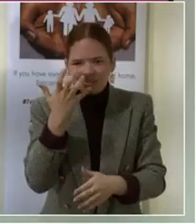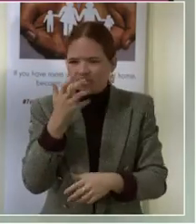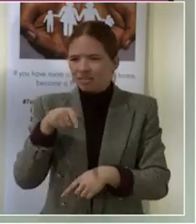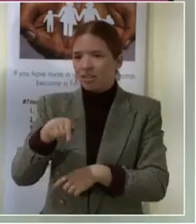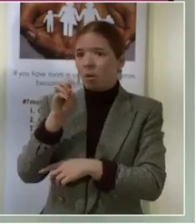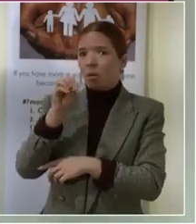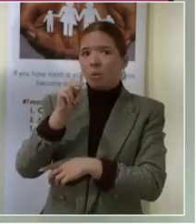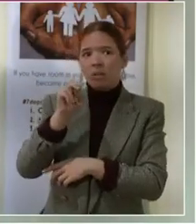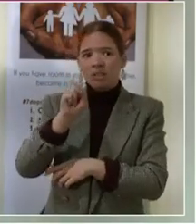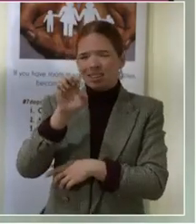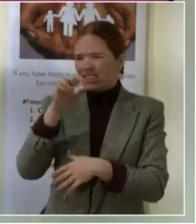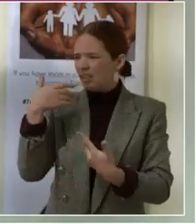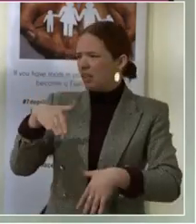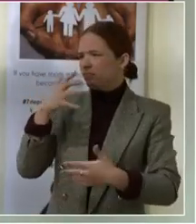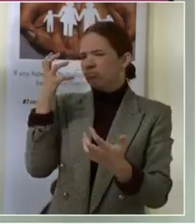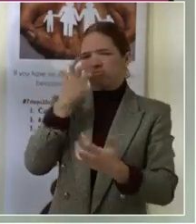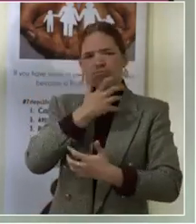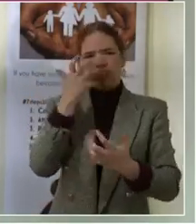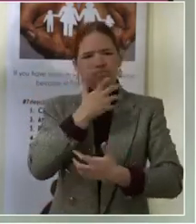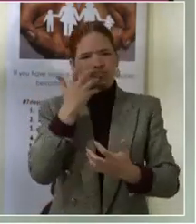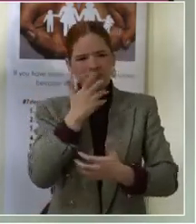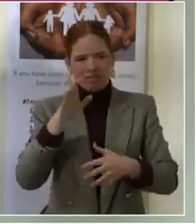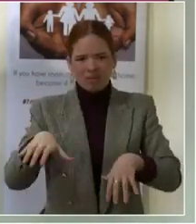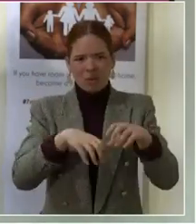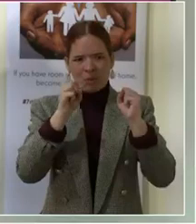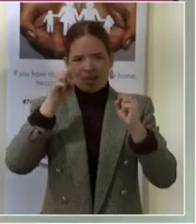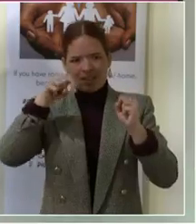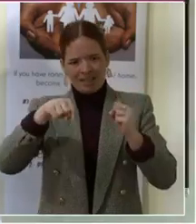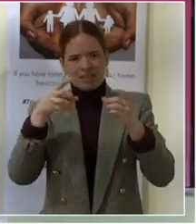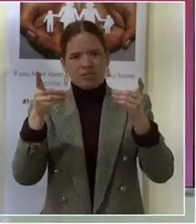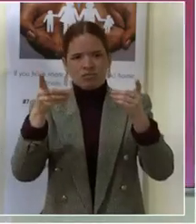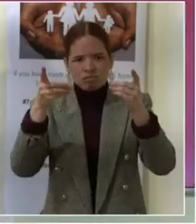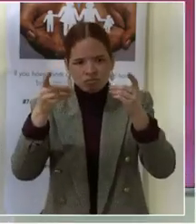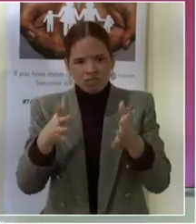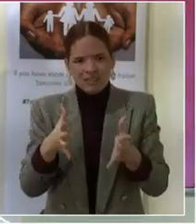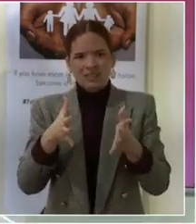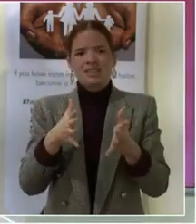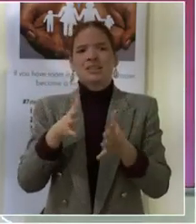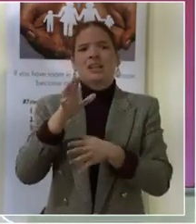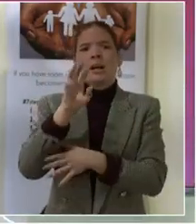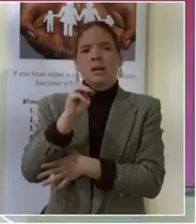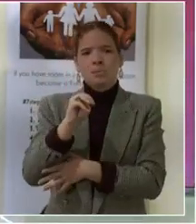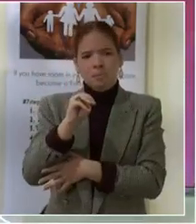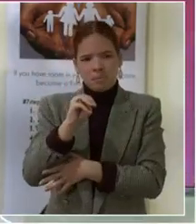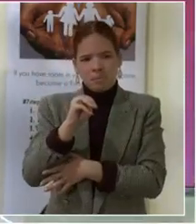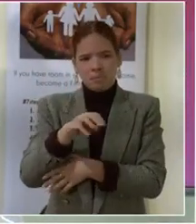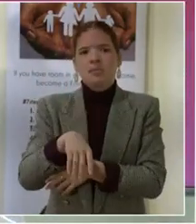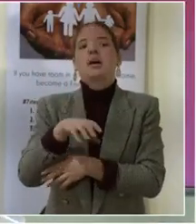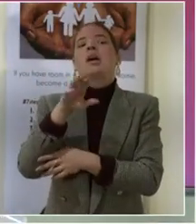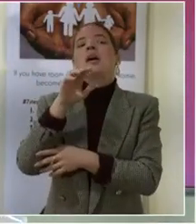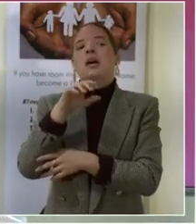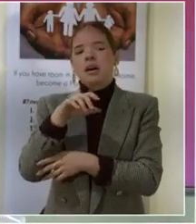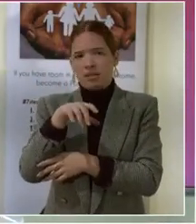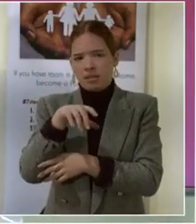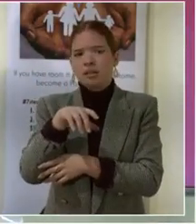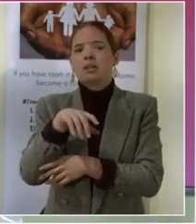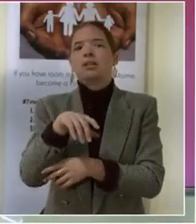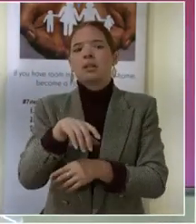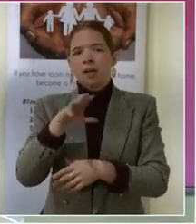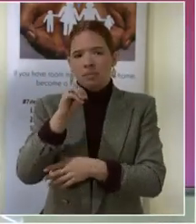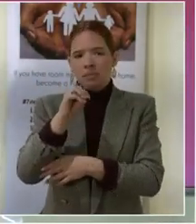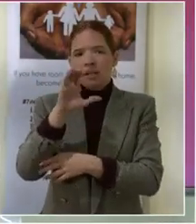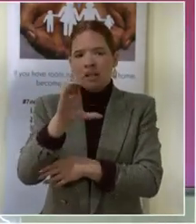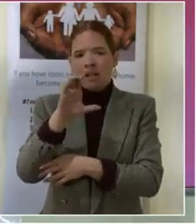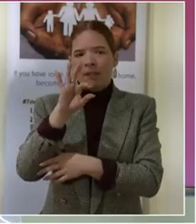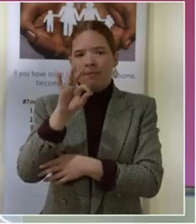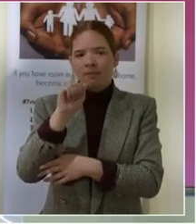to follow behind Director Del McFadden and now Director Hunter, who has been there for 11 months. I know